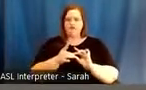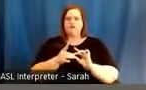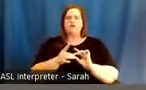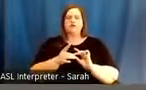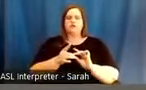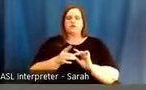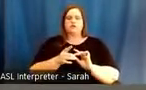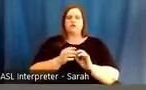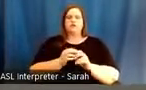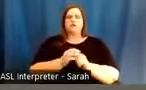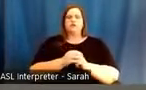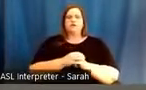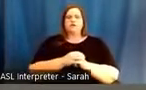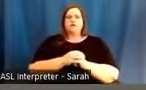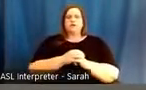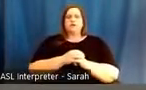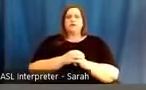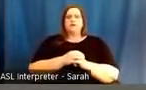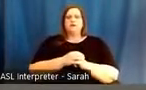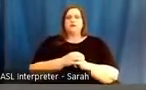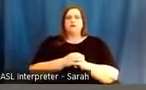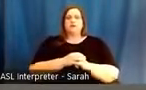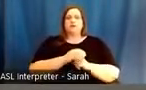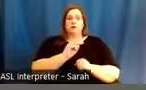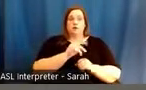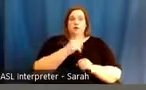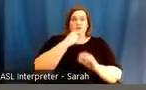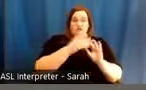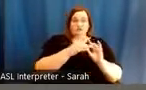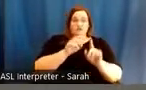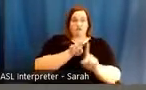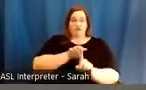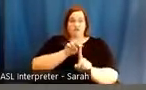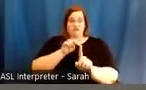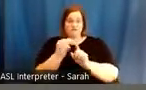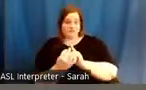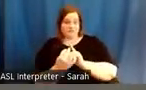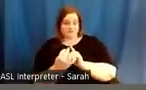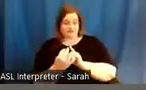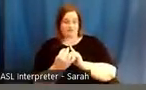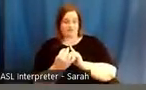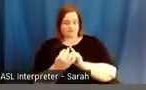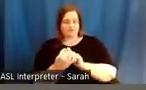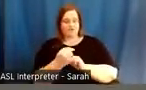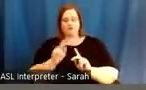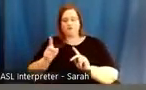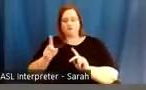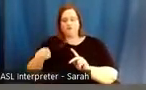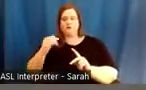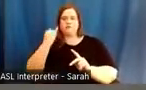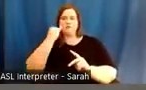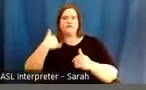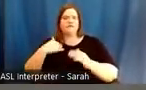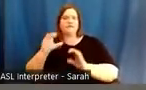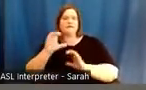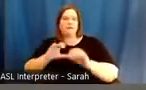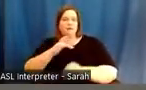side of what Mike just said is for people who have chemical